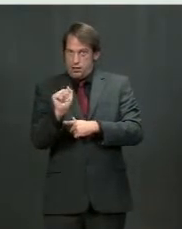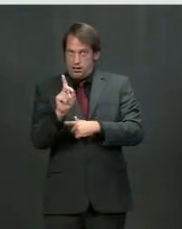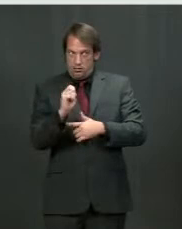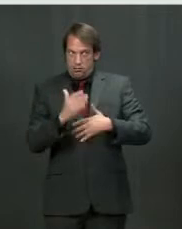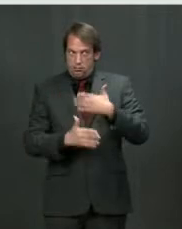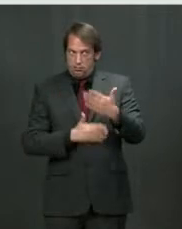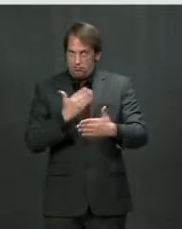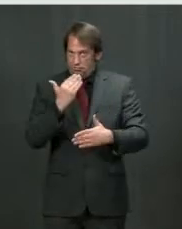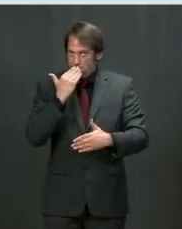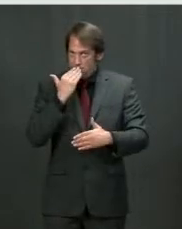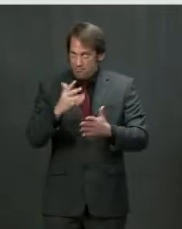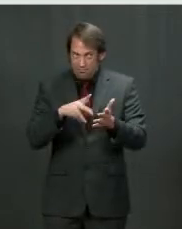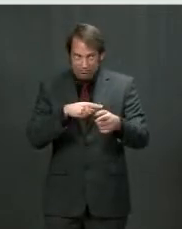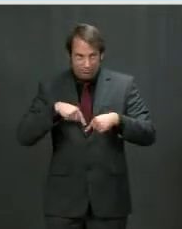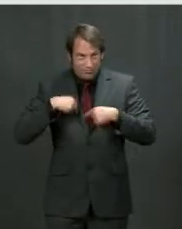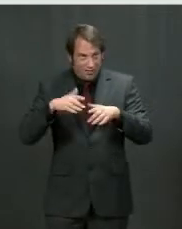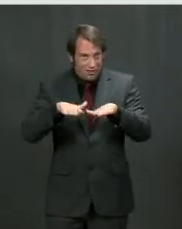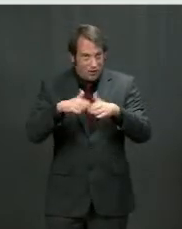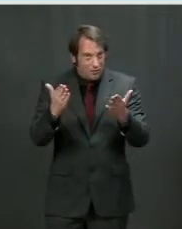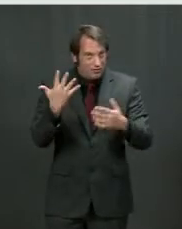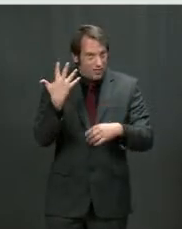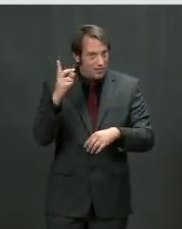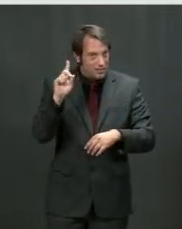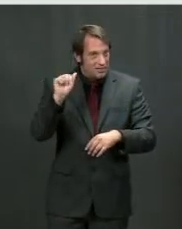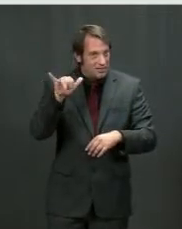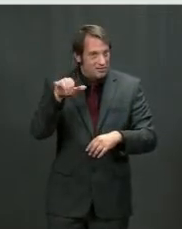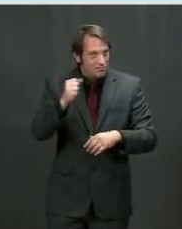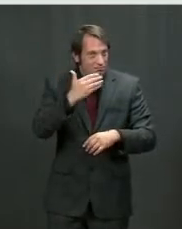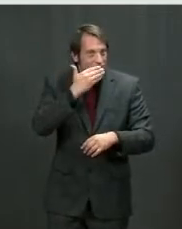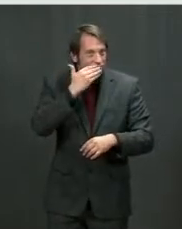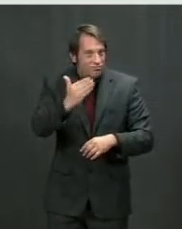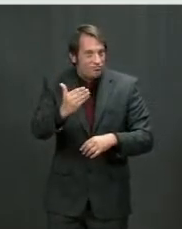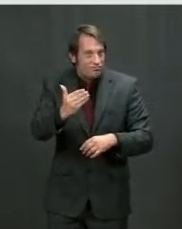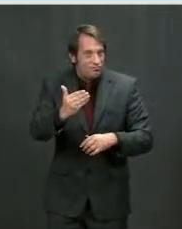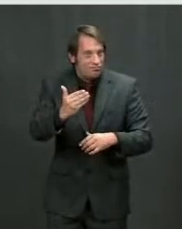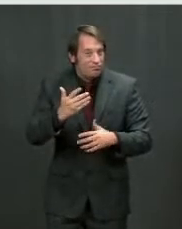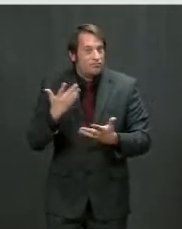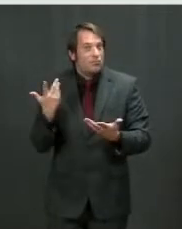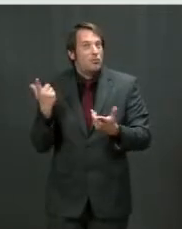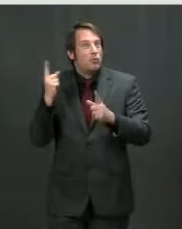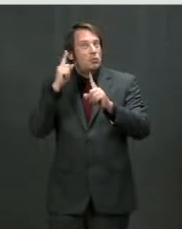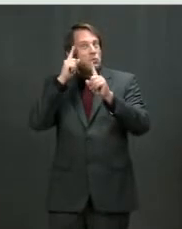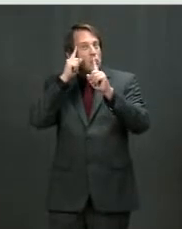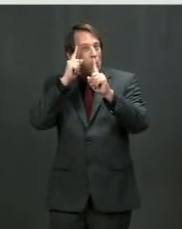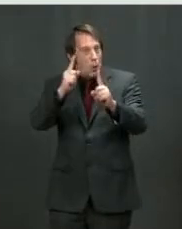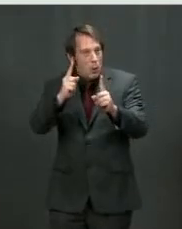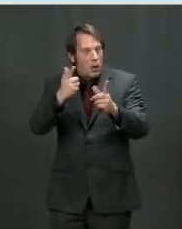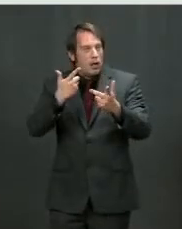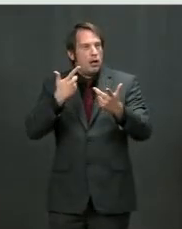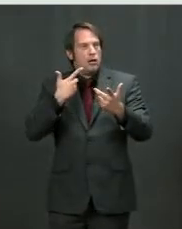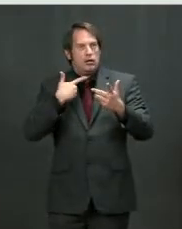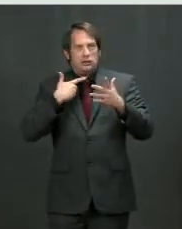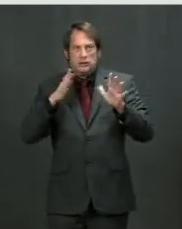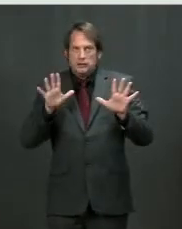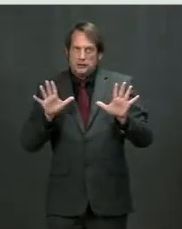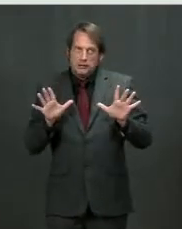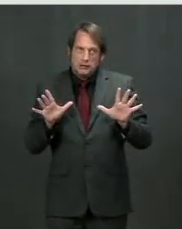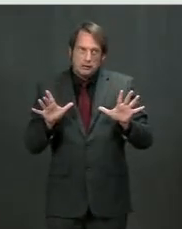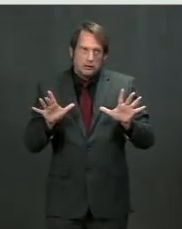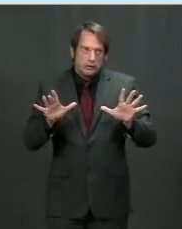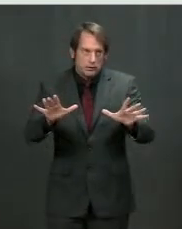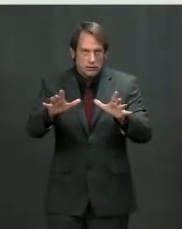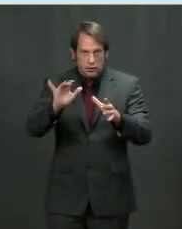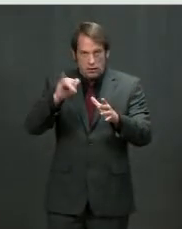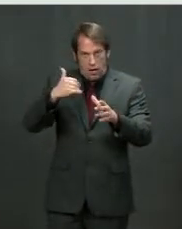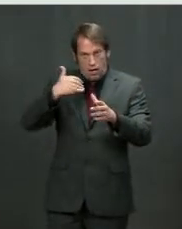of good news, to help meet our goal of ensuring Americans have a vaccine site within 5 miles of where they live,